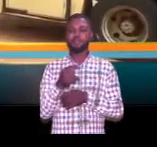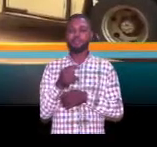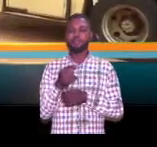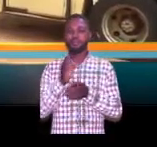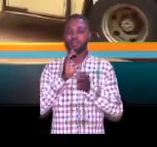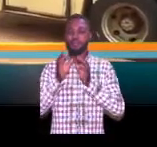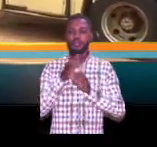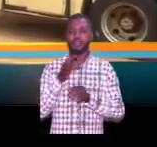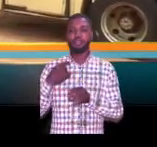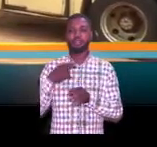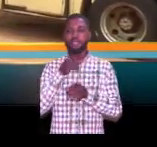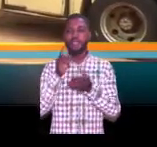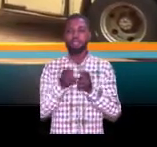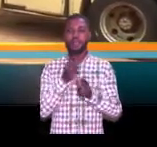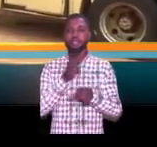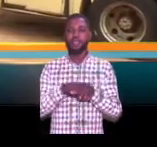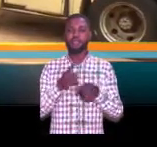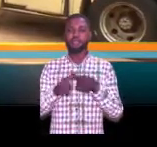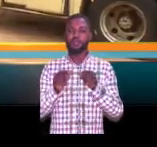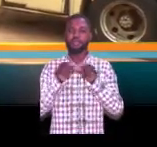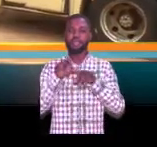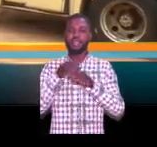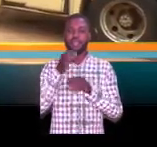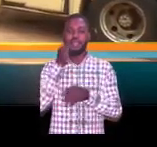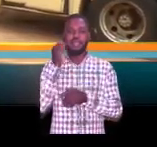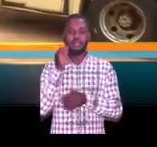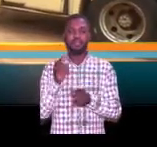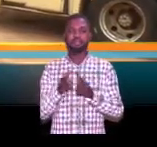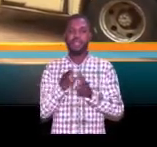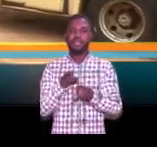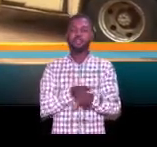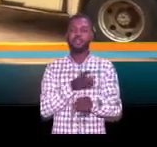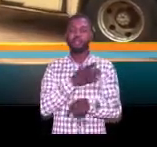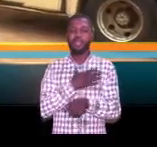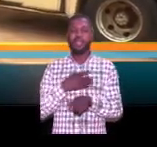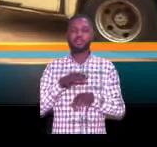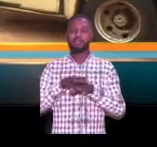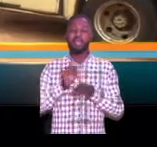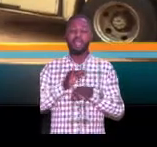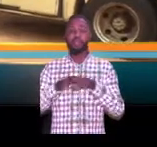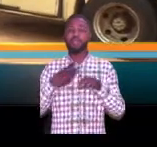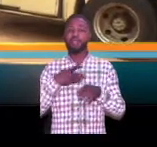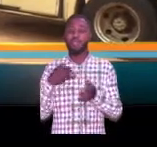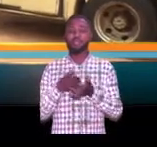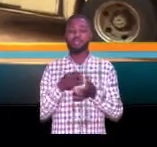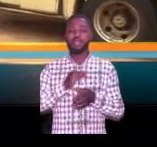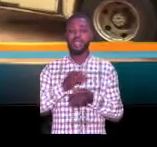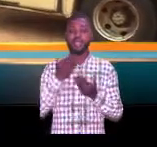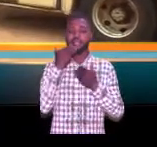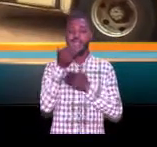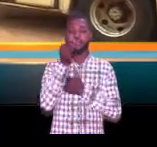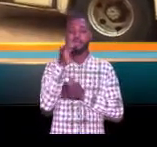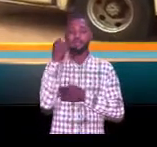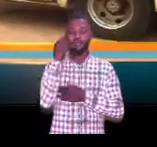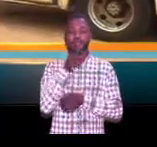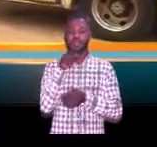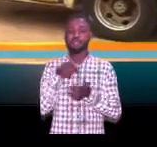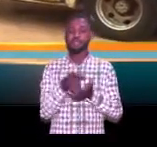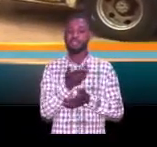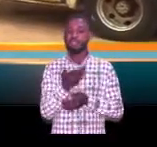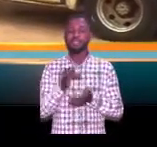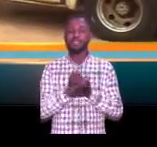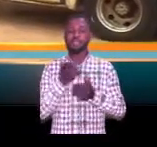is the first time that we are going to stay at home very long like this, and I don't really like it. So I thank God